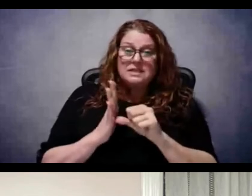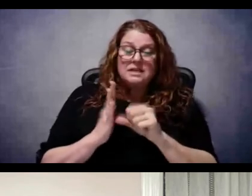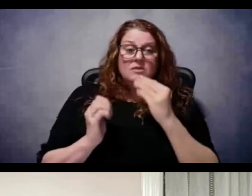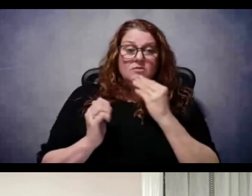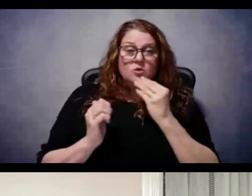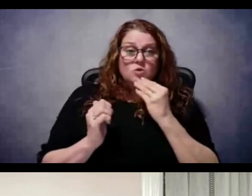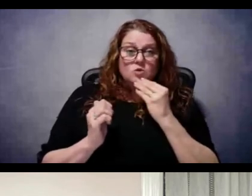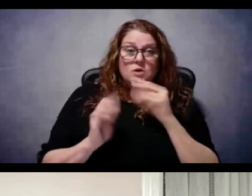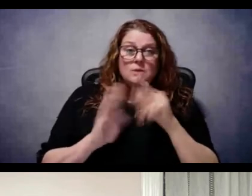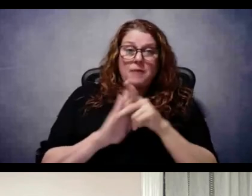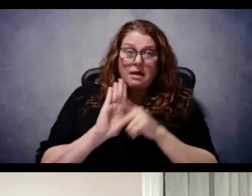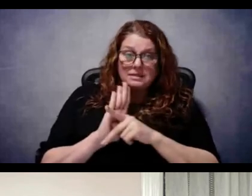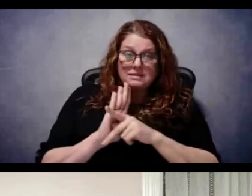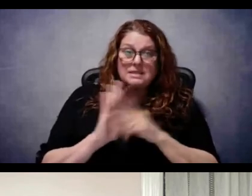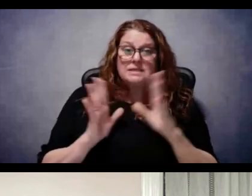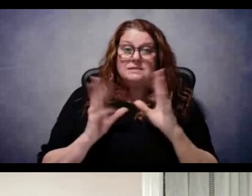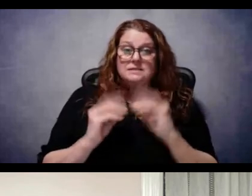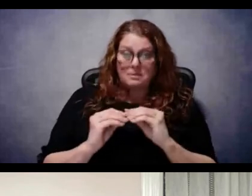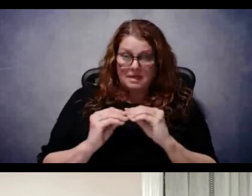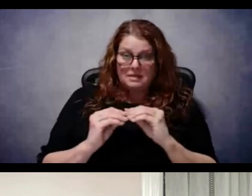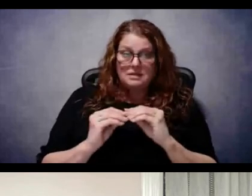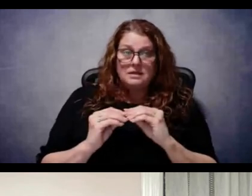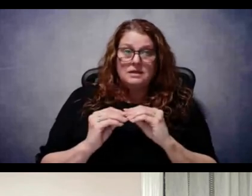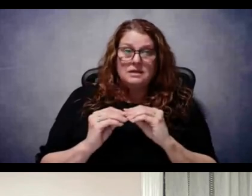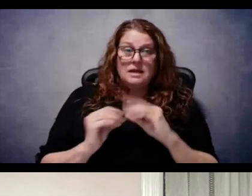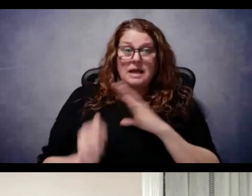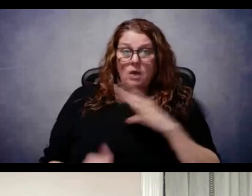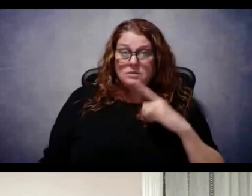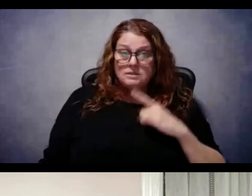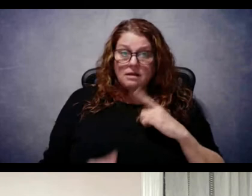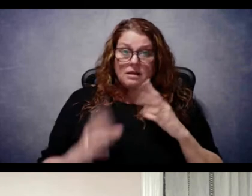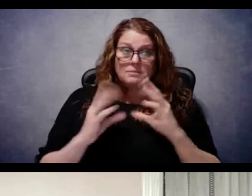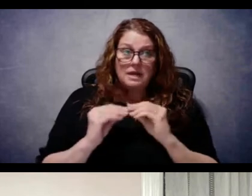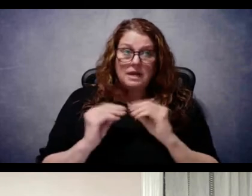a food policy summit, right? Council meeting. So